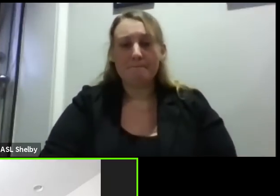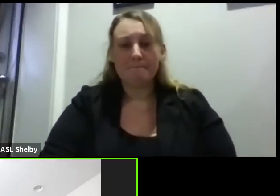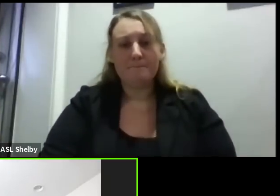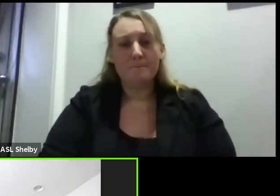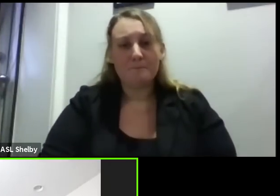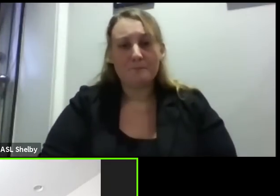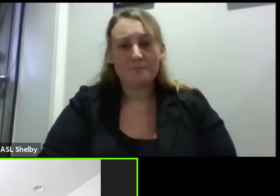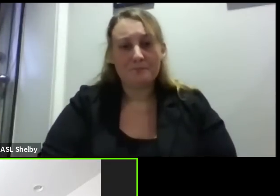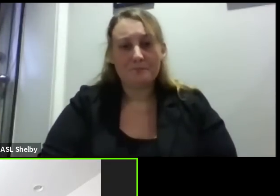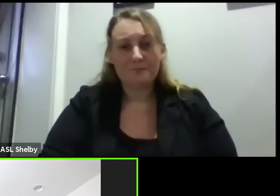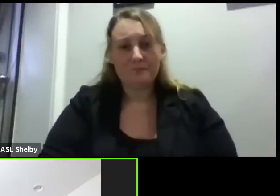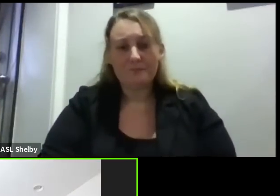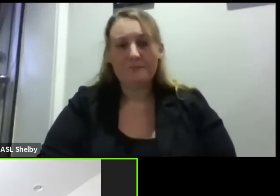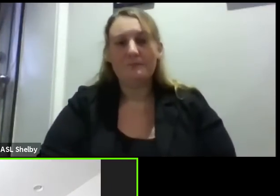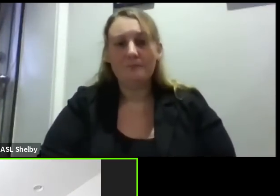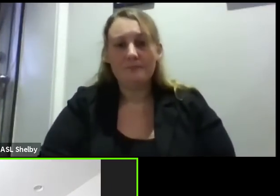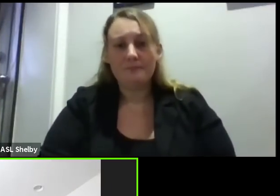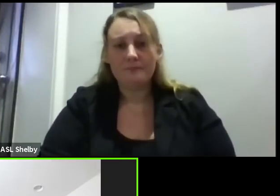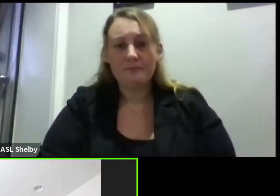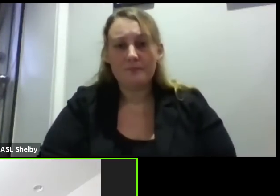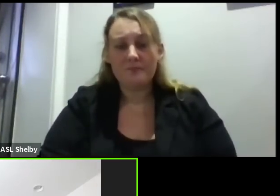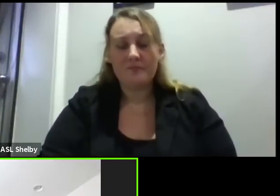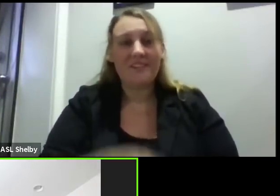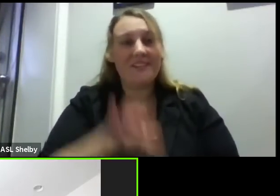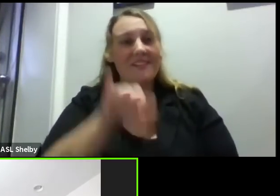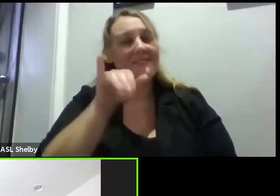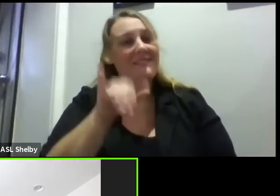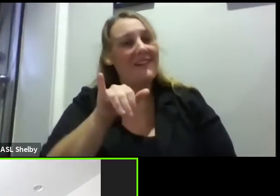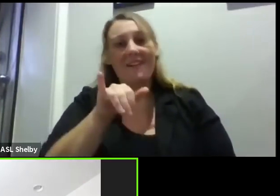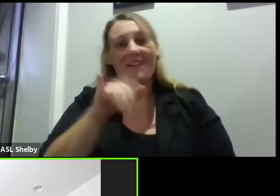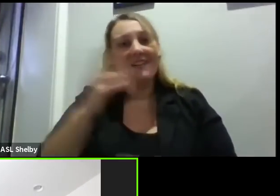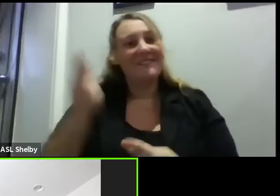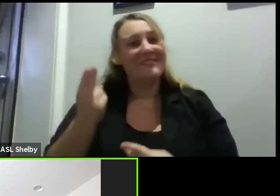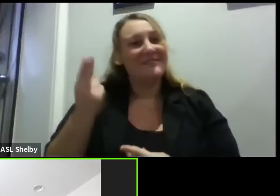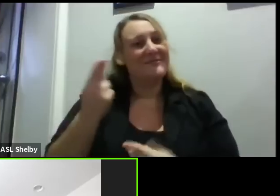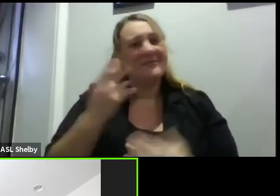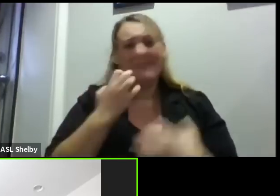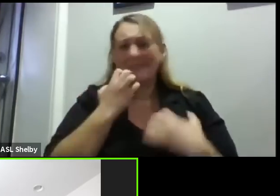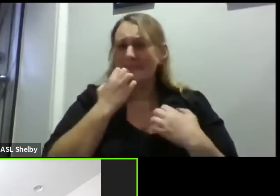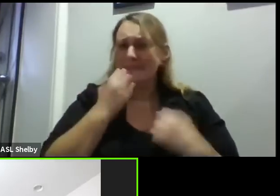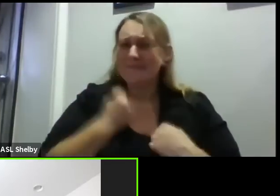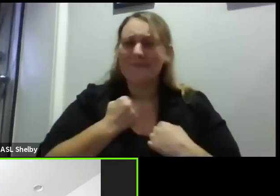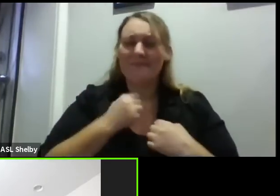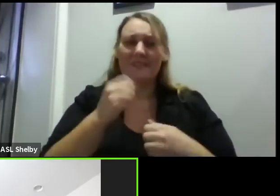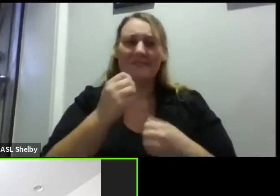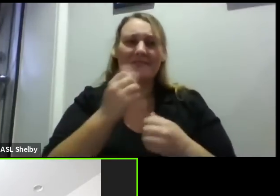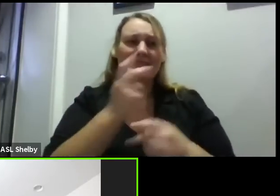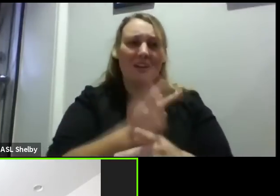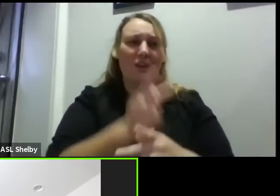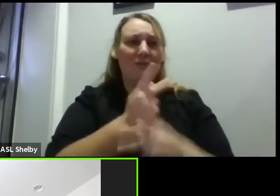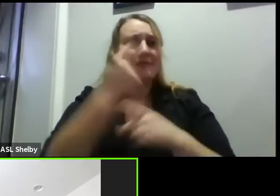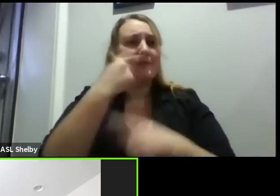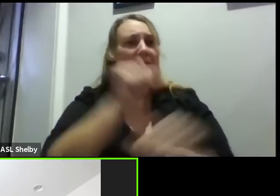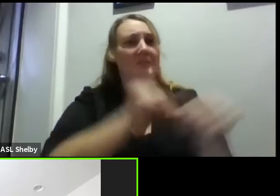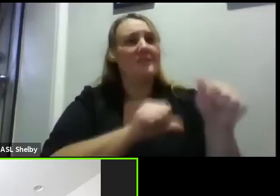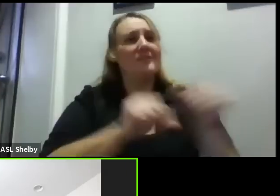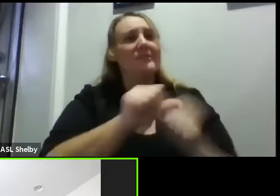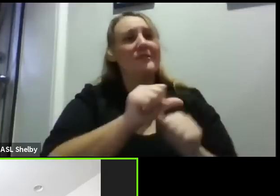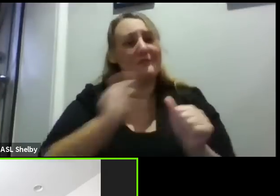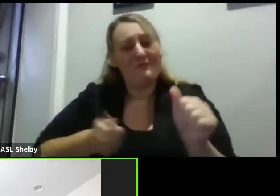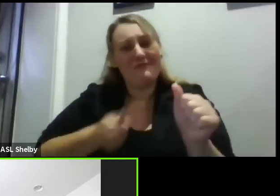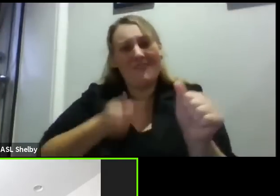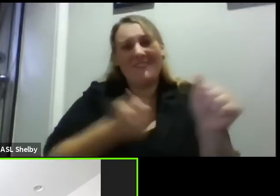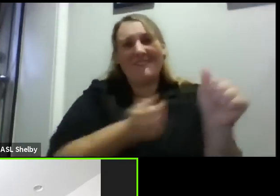these times, this legacy of providing care through prisons and through